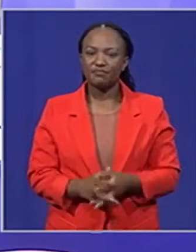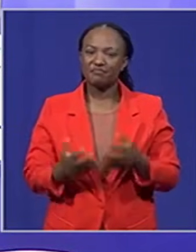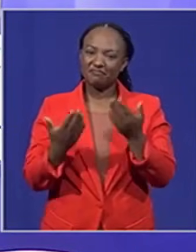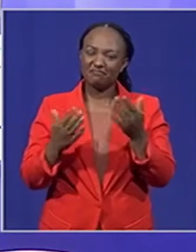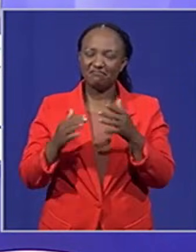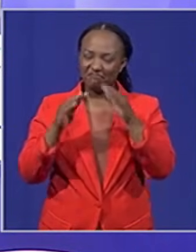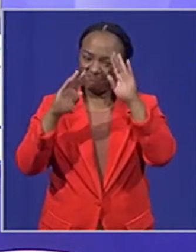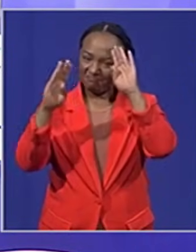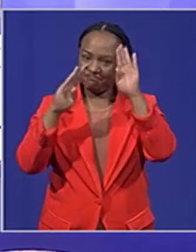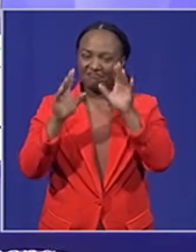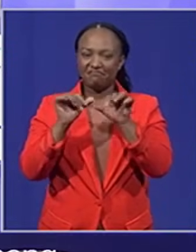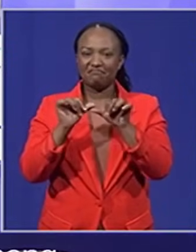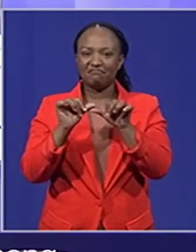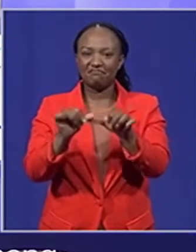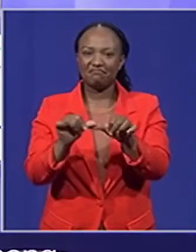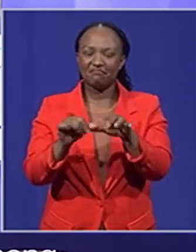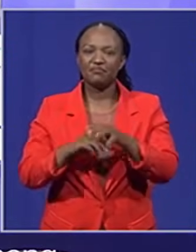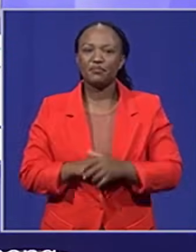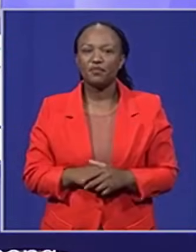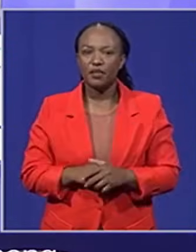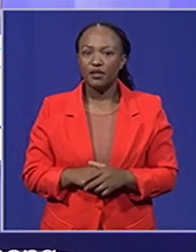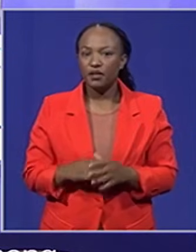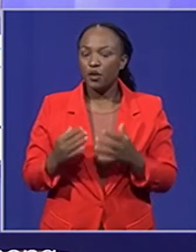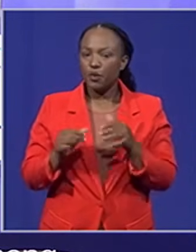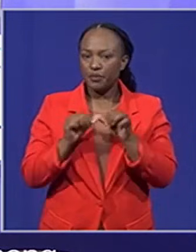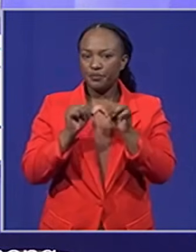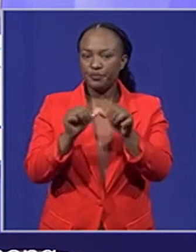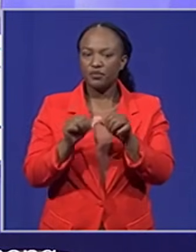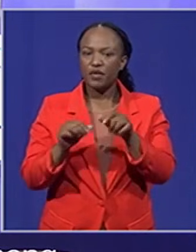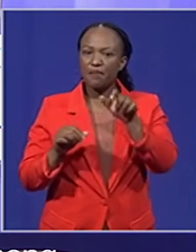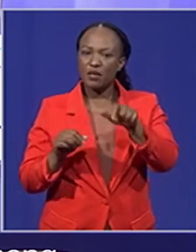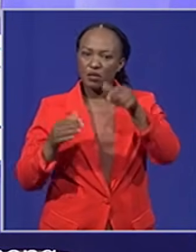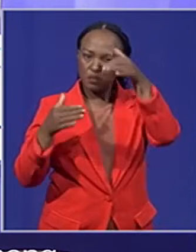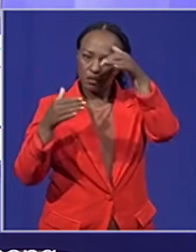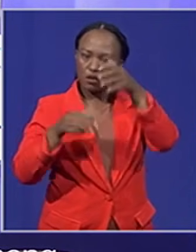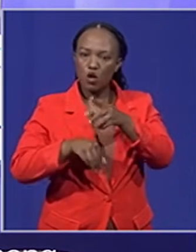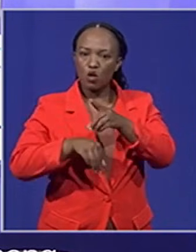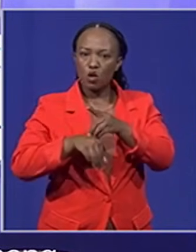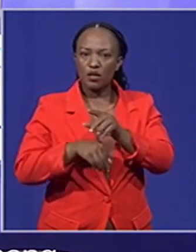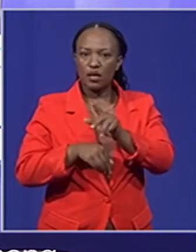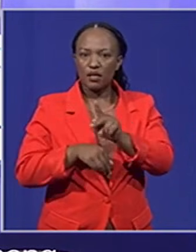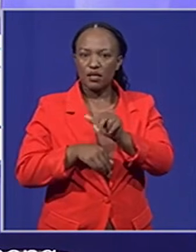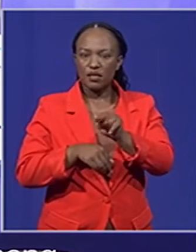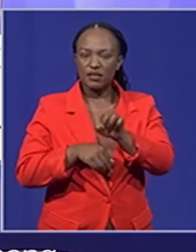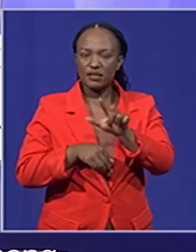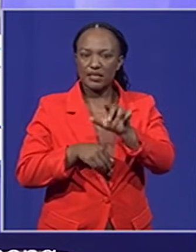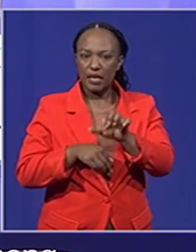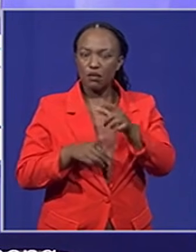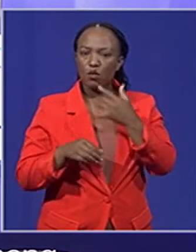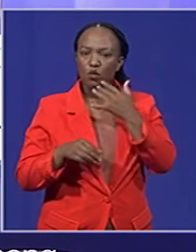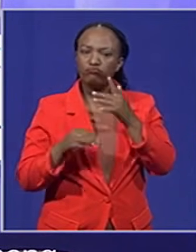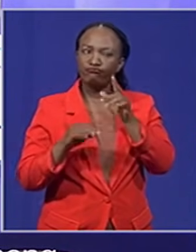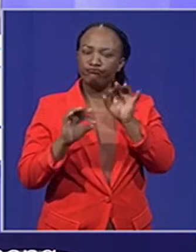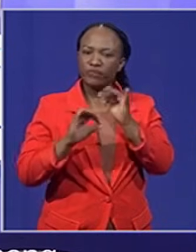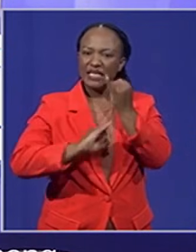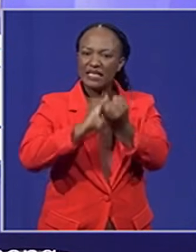Madumega fele re a lotša re gatela pele ka tšeo di rego setsebi mererong ya boditšhabatšhaba Dr. Kingsley Makhubele o re ga gona seo se